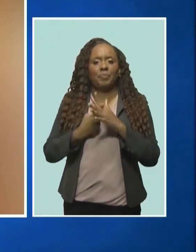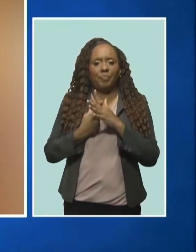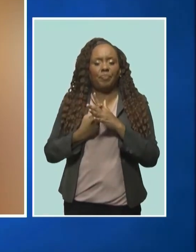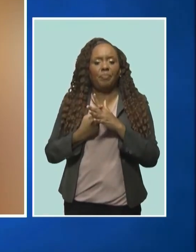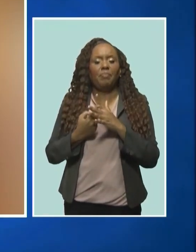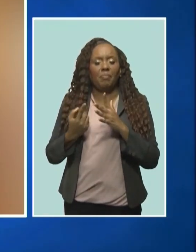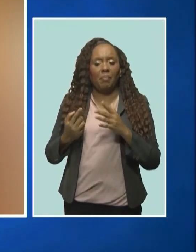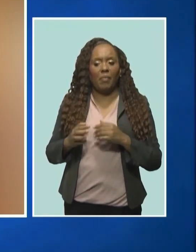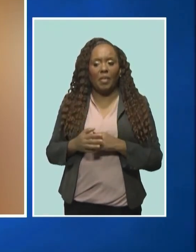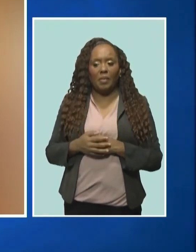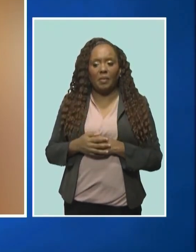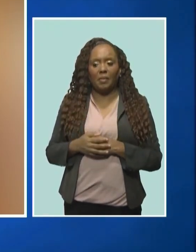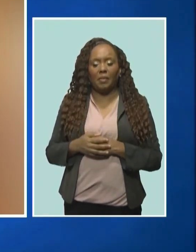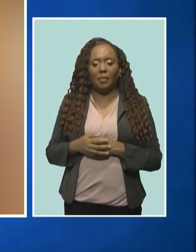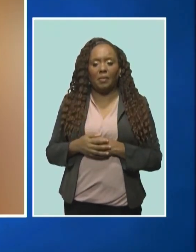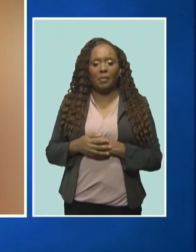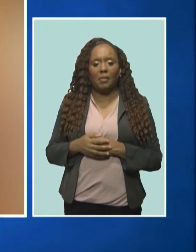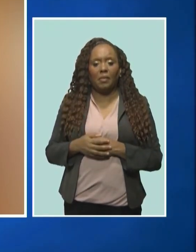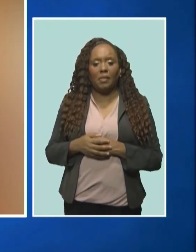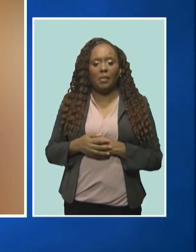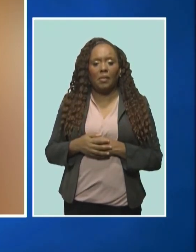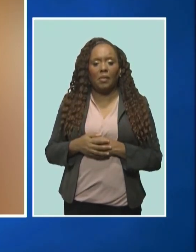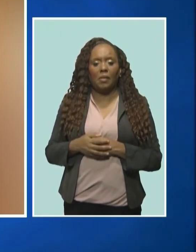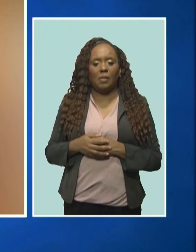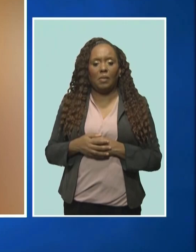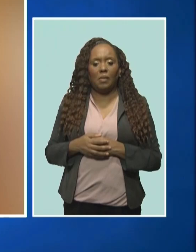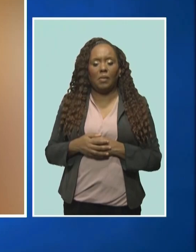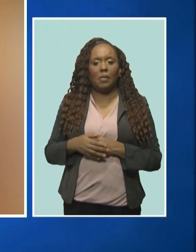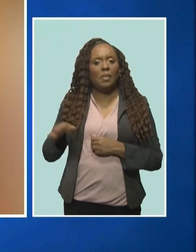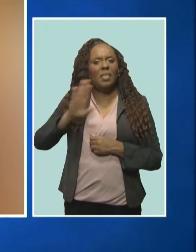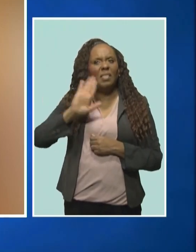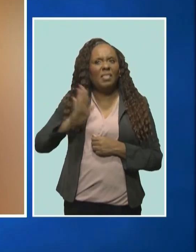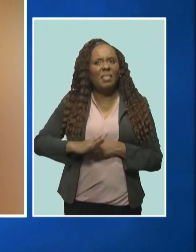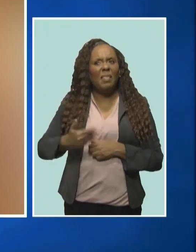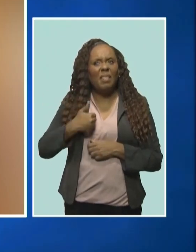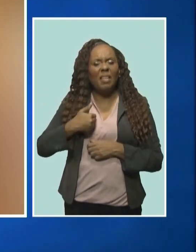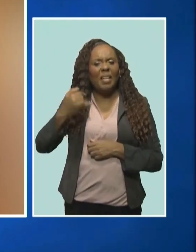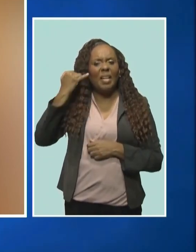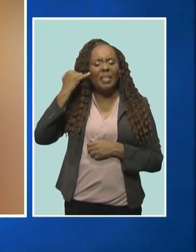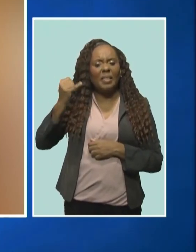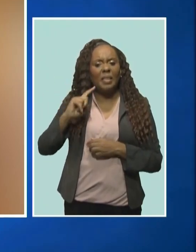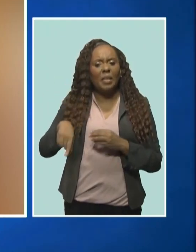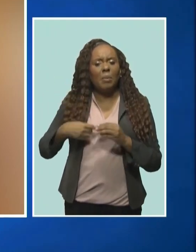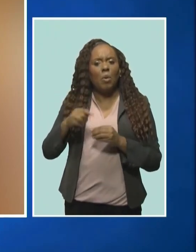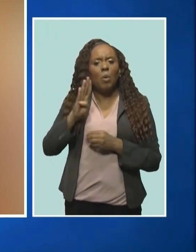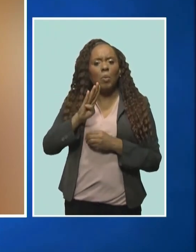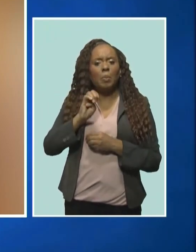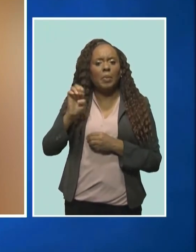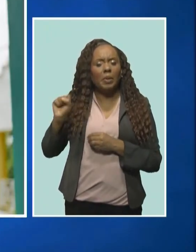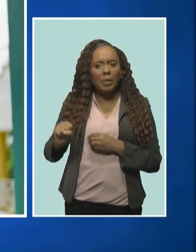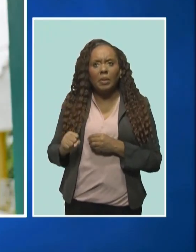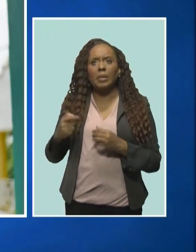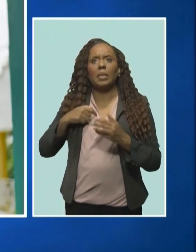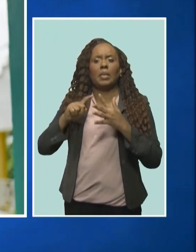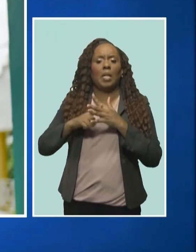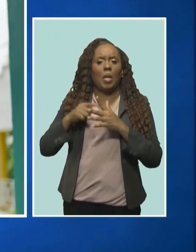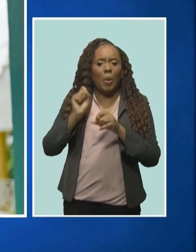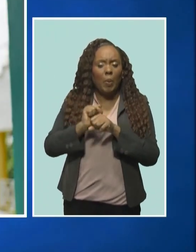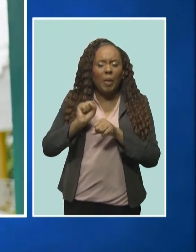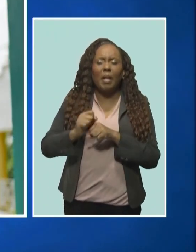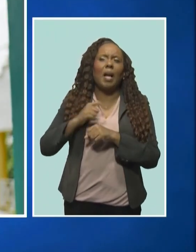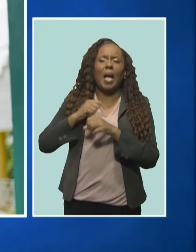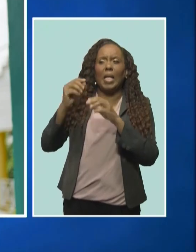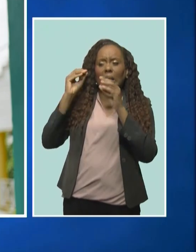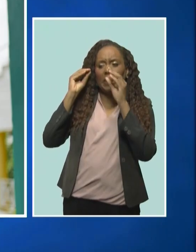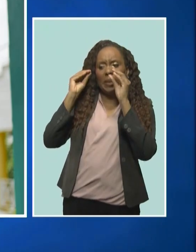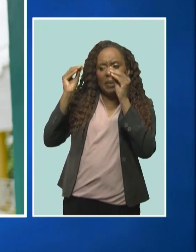have never had an idea about dealing with bees or had any idea about bees at all until I started working with him. So then I just educated myself